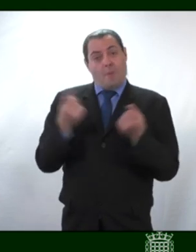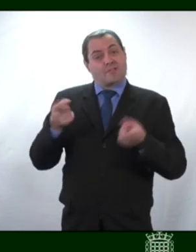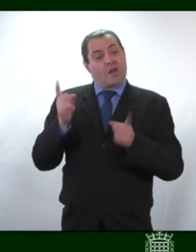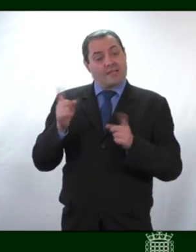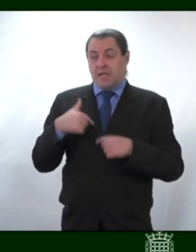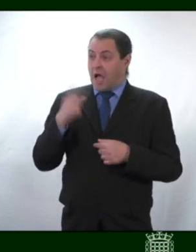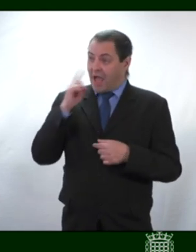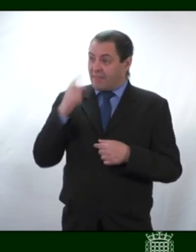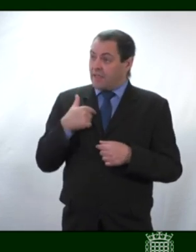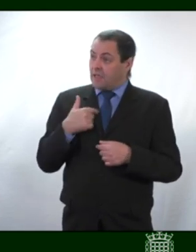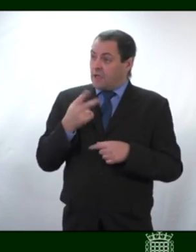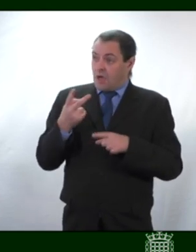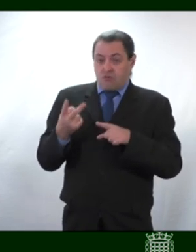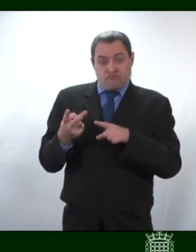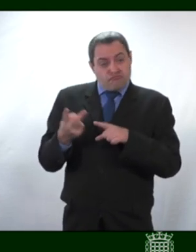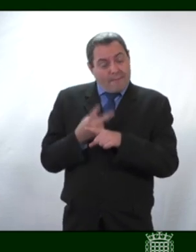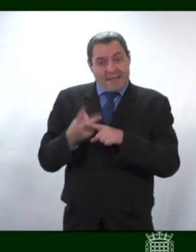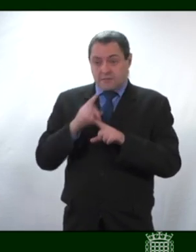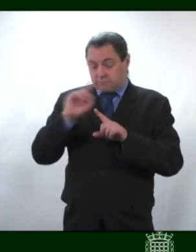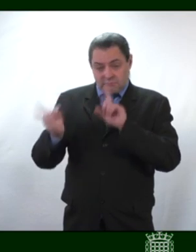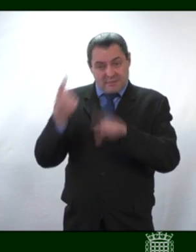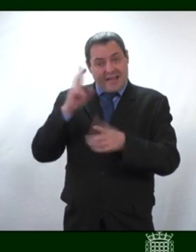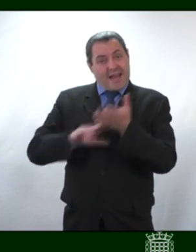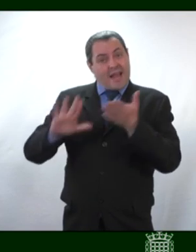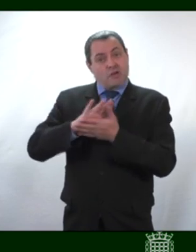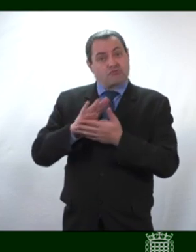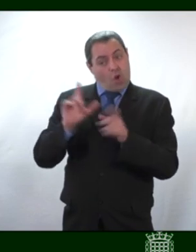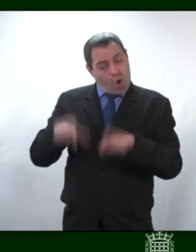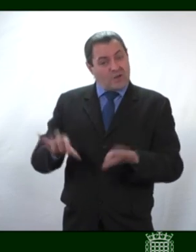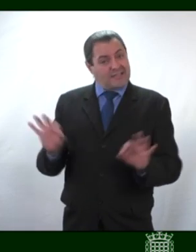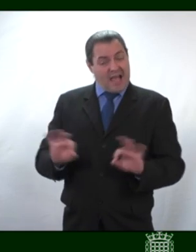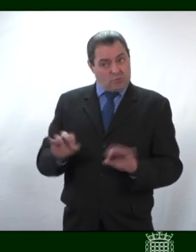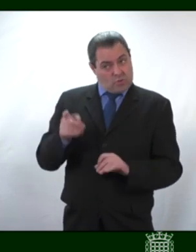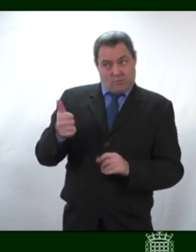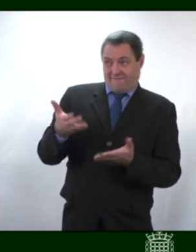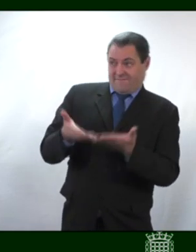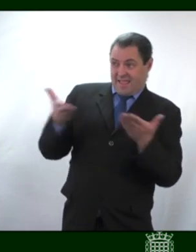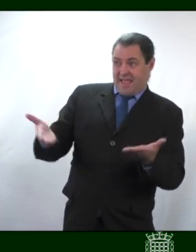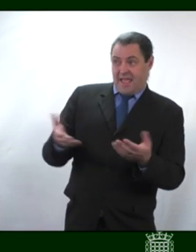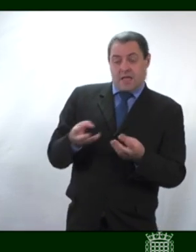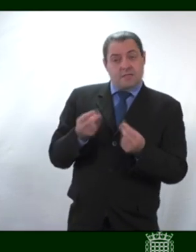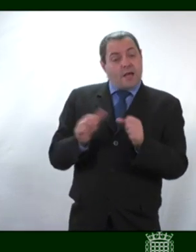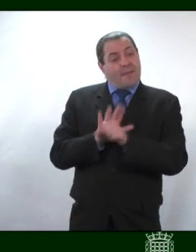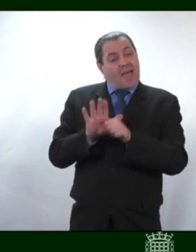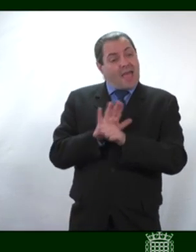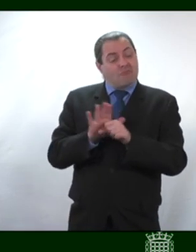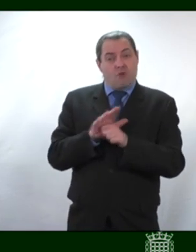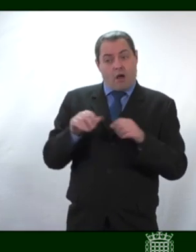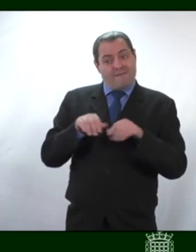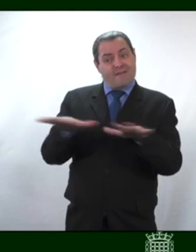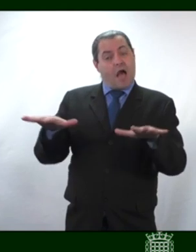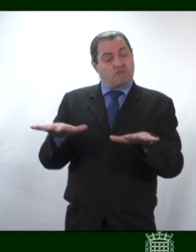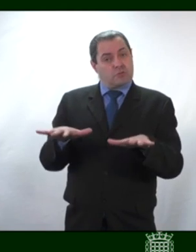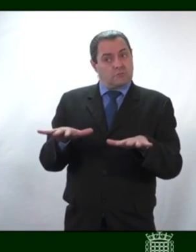hasn't repeated his party leader's call for a national lockdown, and people in the areas where the virus has not jumped up very high will be grateful for